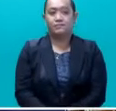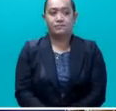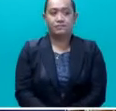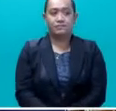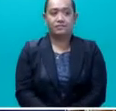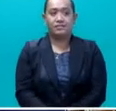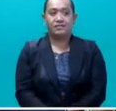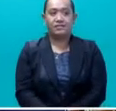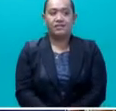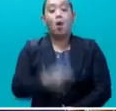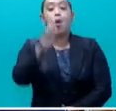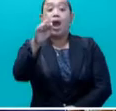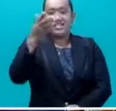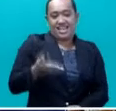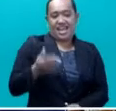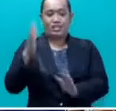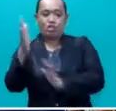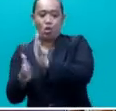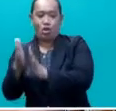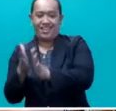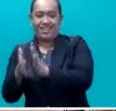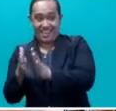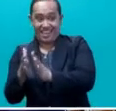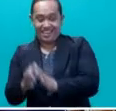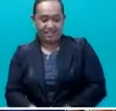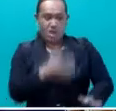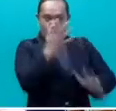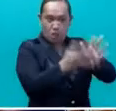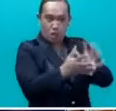He is just providing one side of the story. What